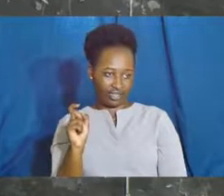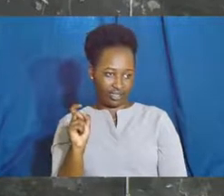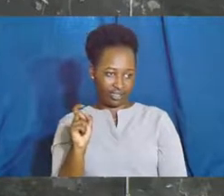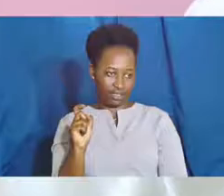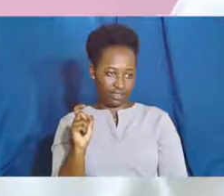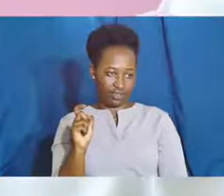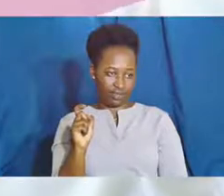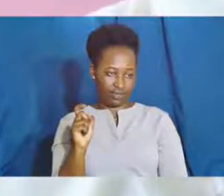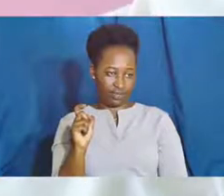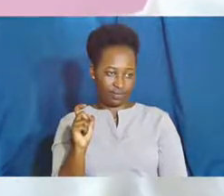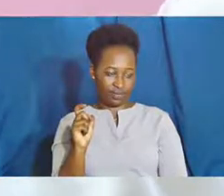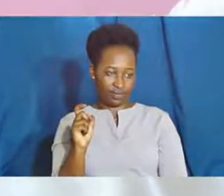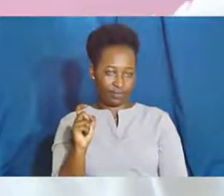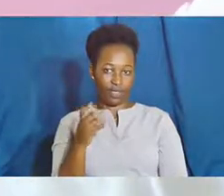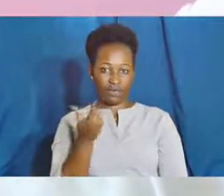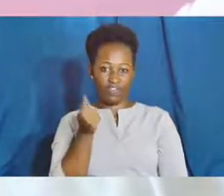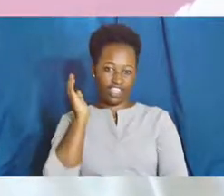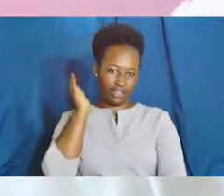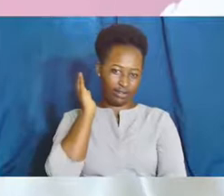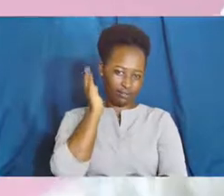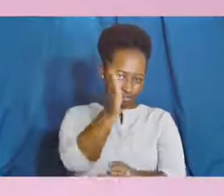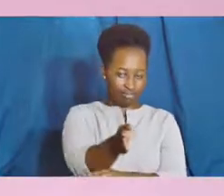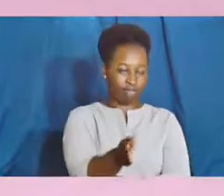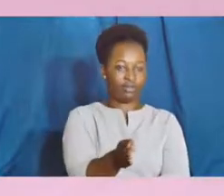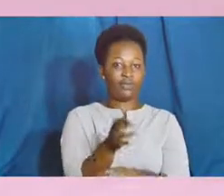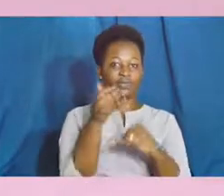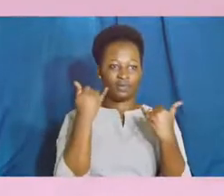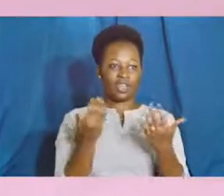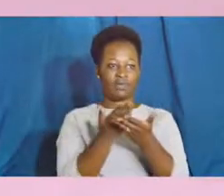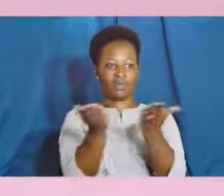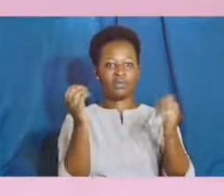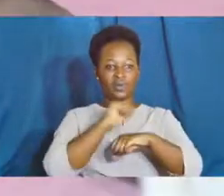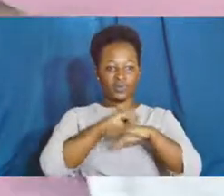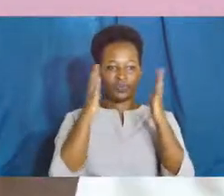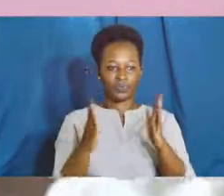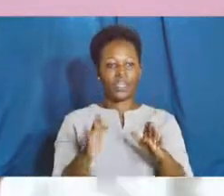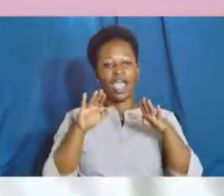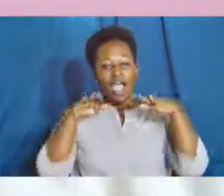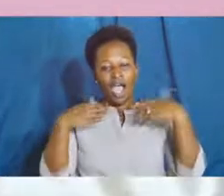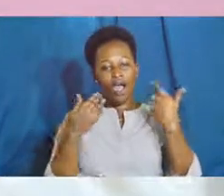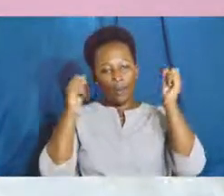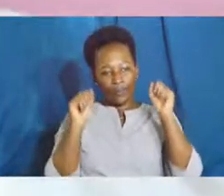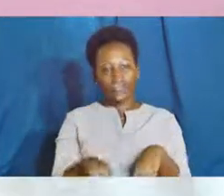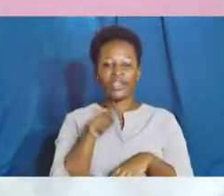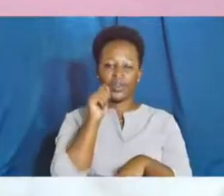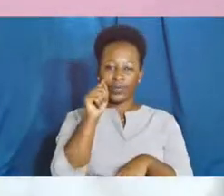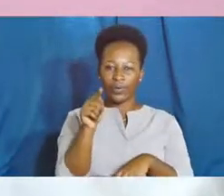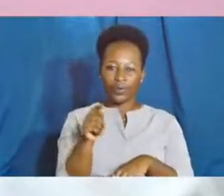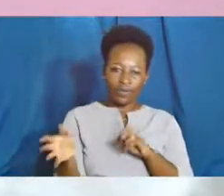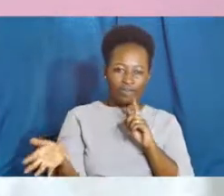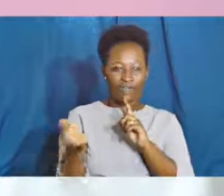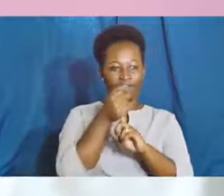suggested direction here. Now, students, how can you